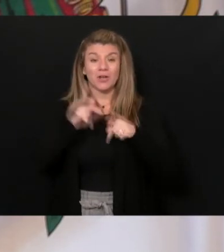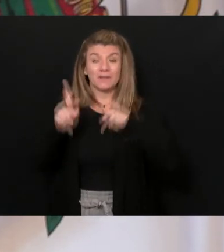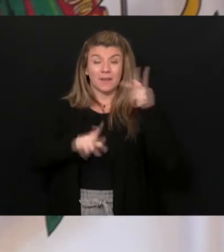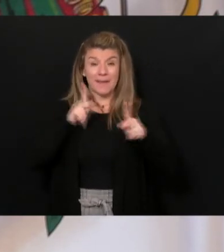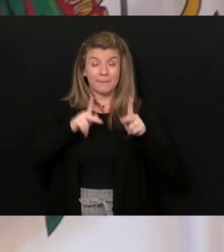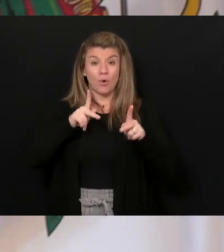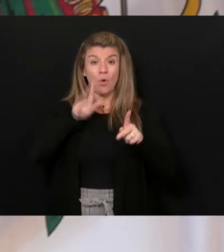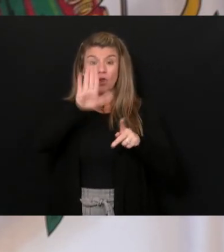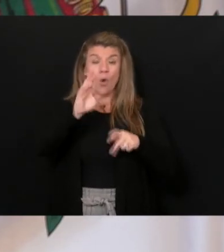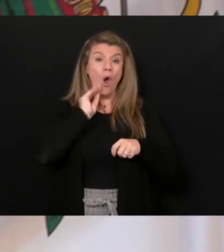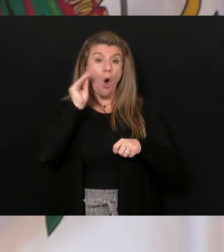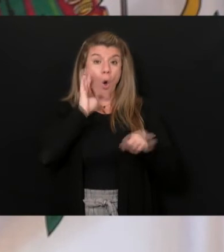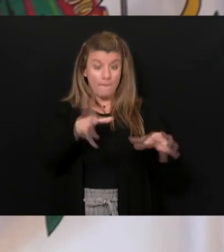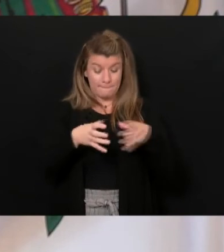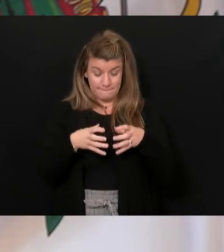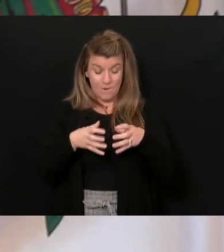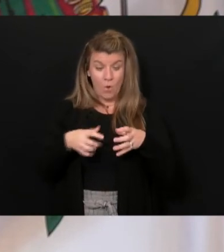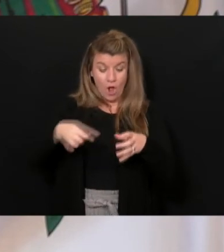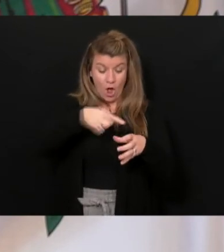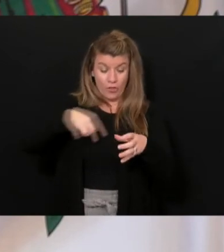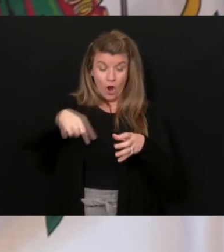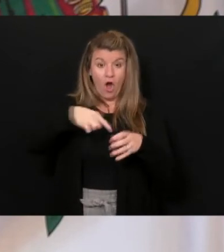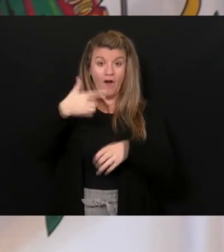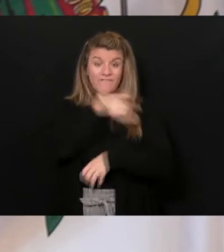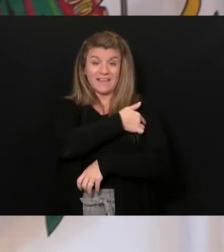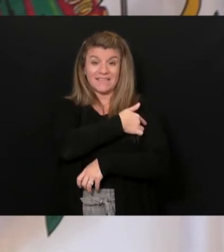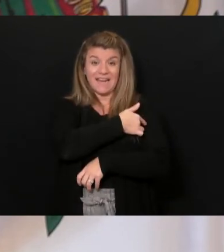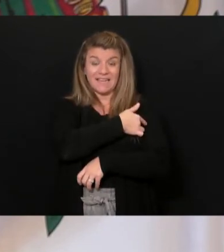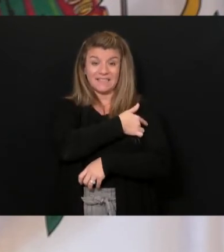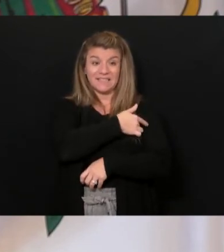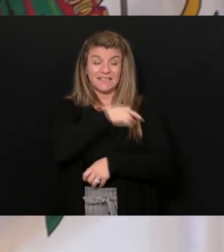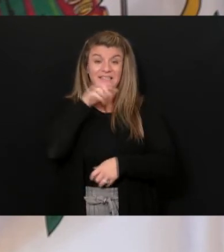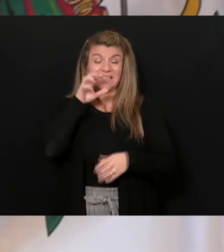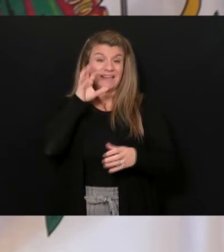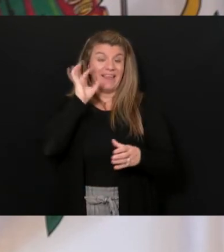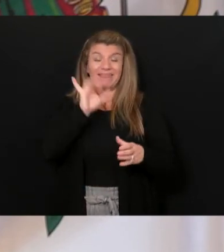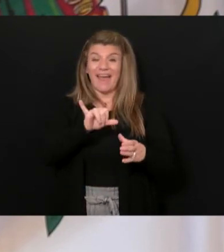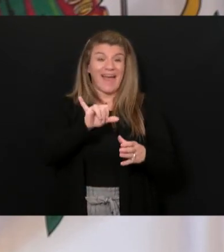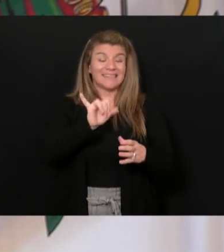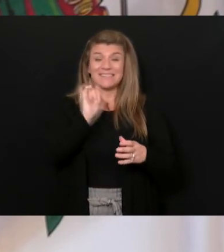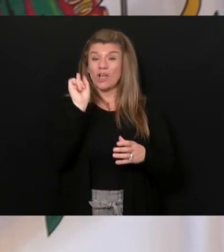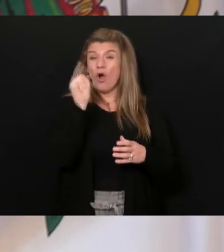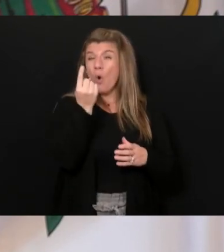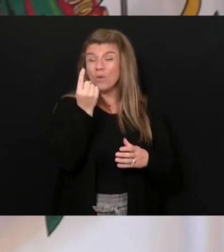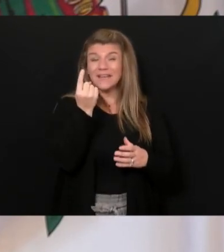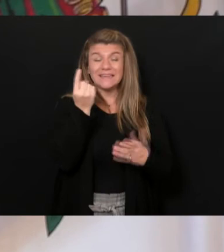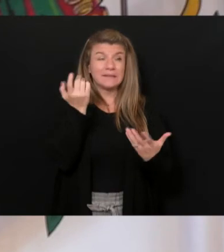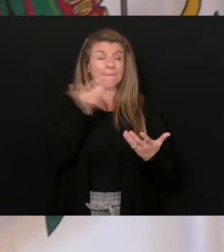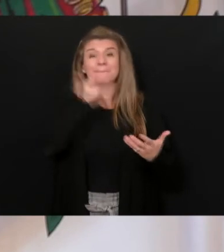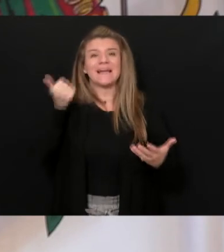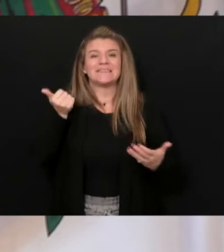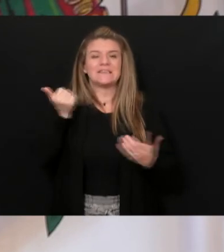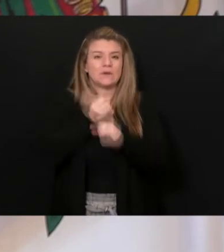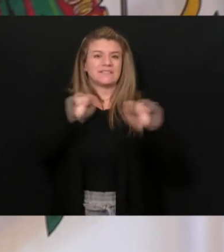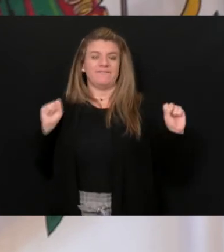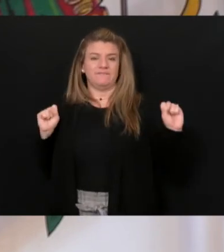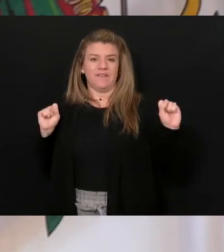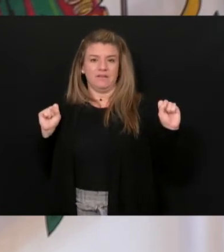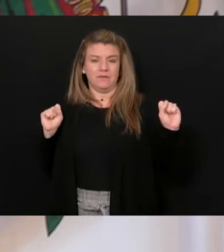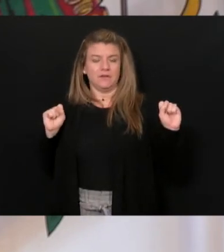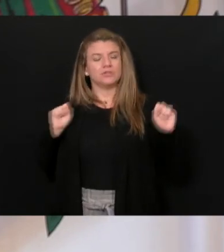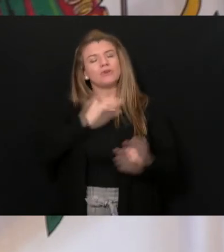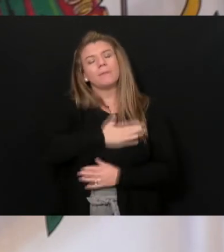live with you are vaccinated, this is our absolute best defense. And so